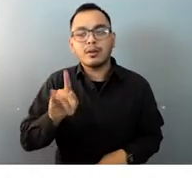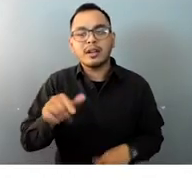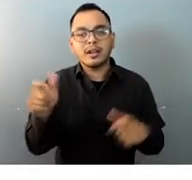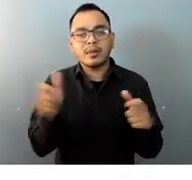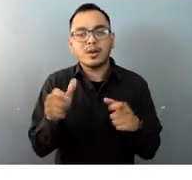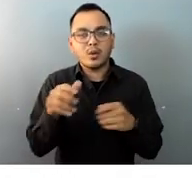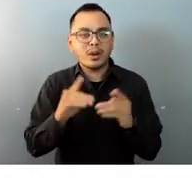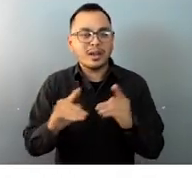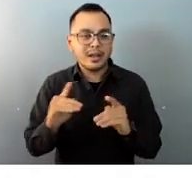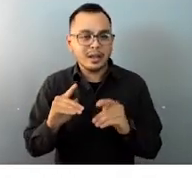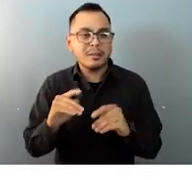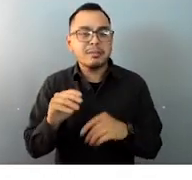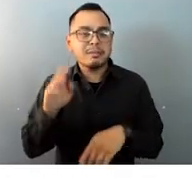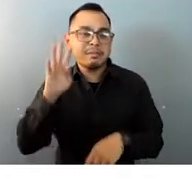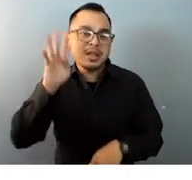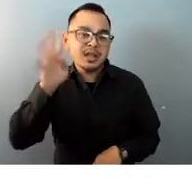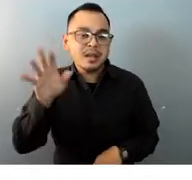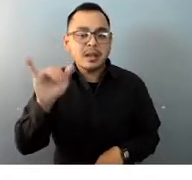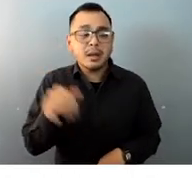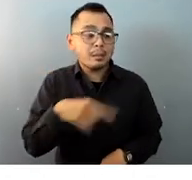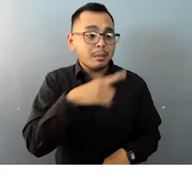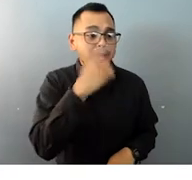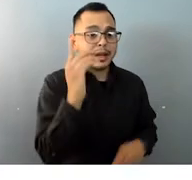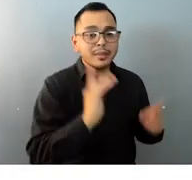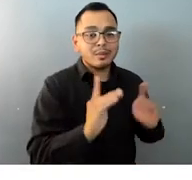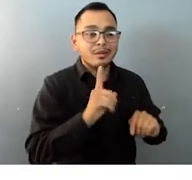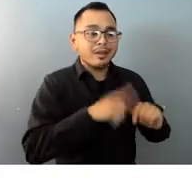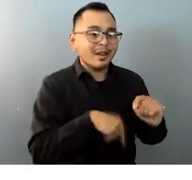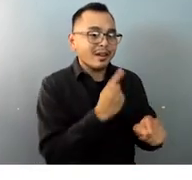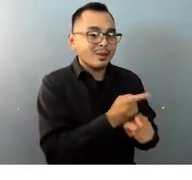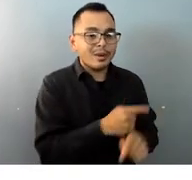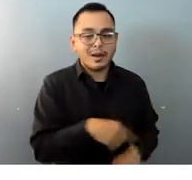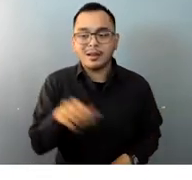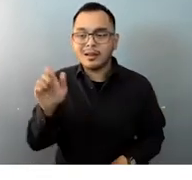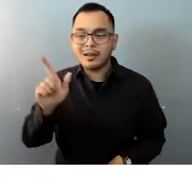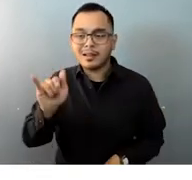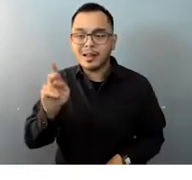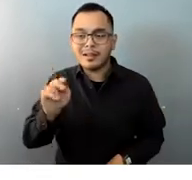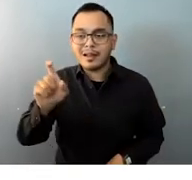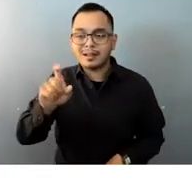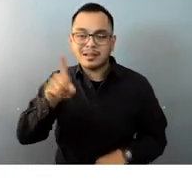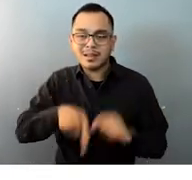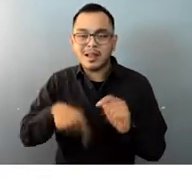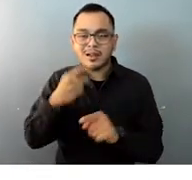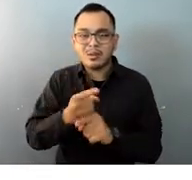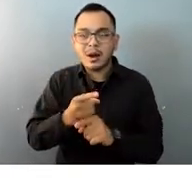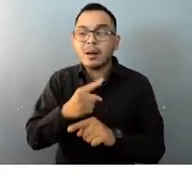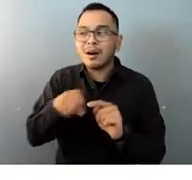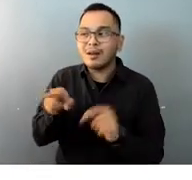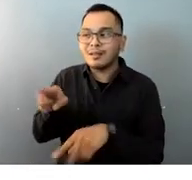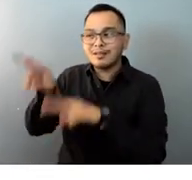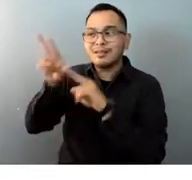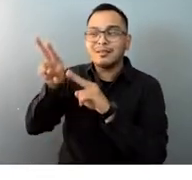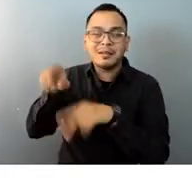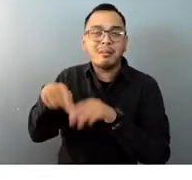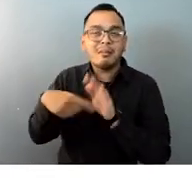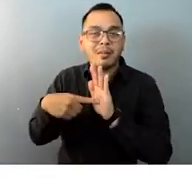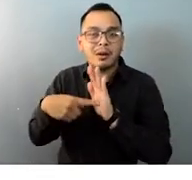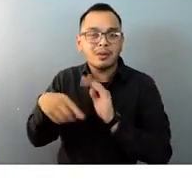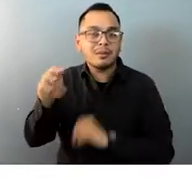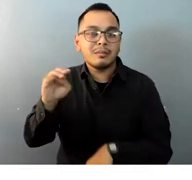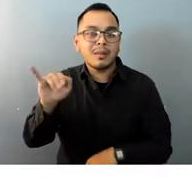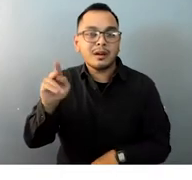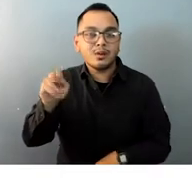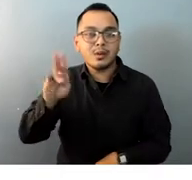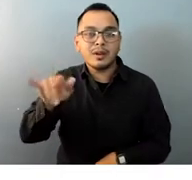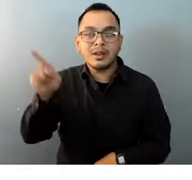that exists around AAPI communities, this idea that, well, Black folks can't get it right, Latinx communities can't get it right, but don't worry, right? These are